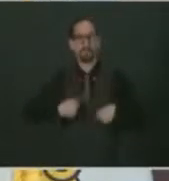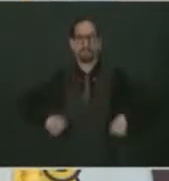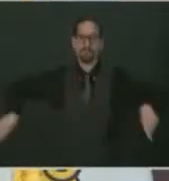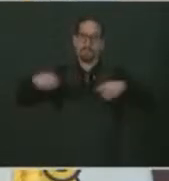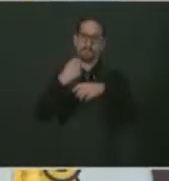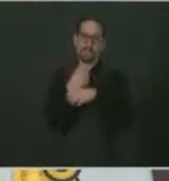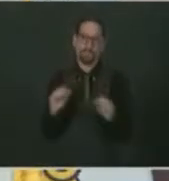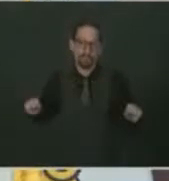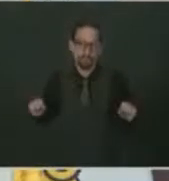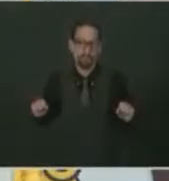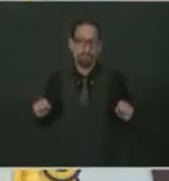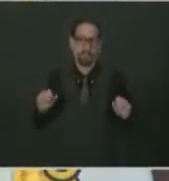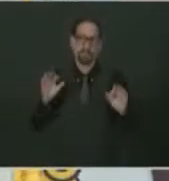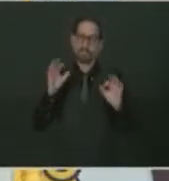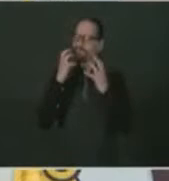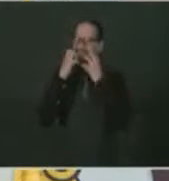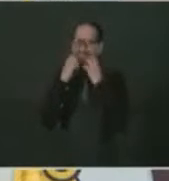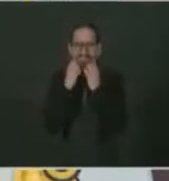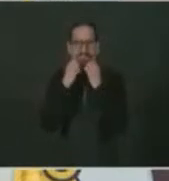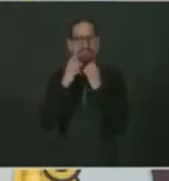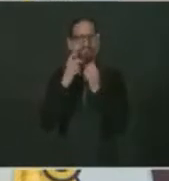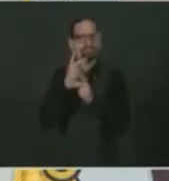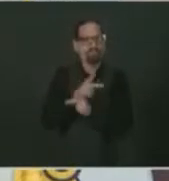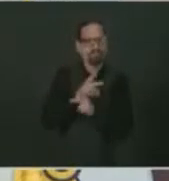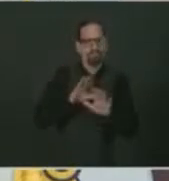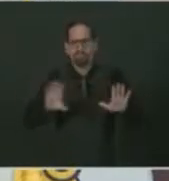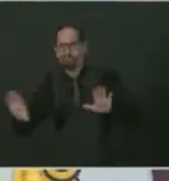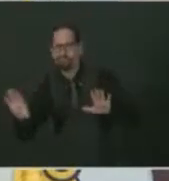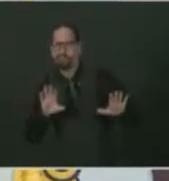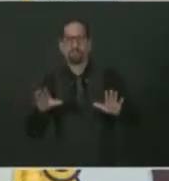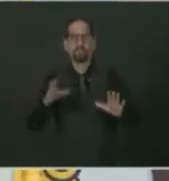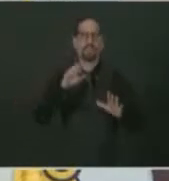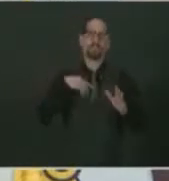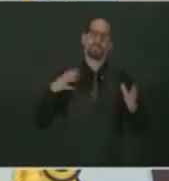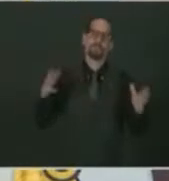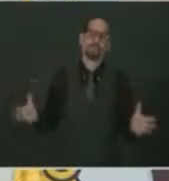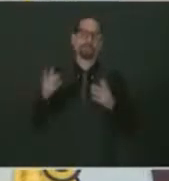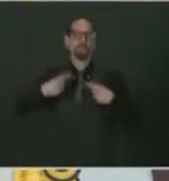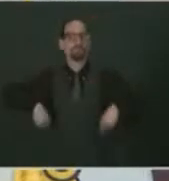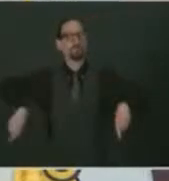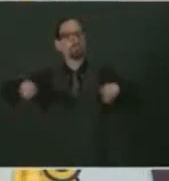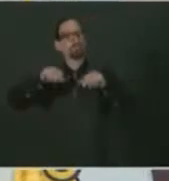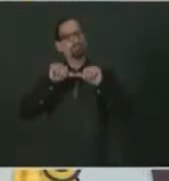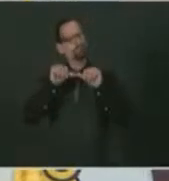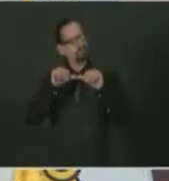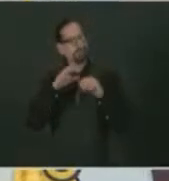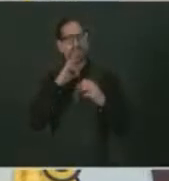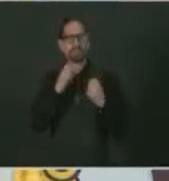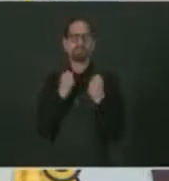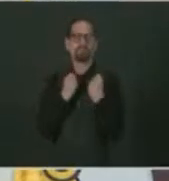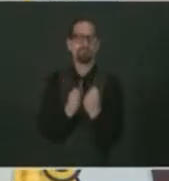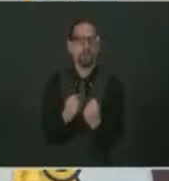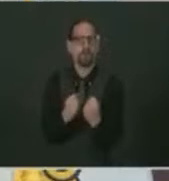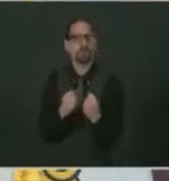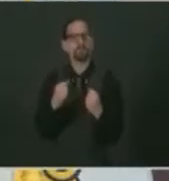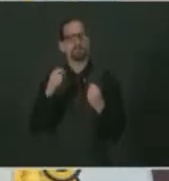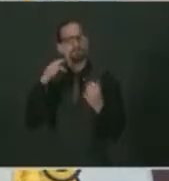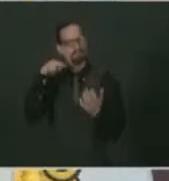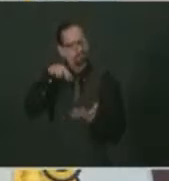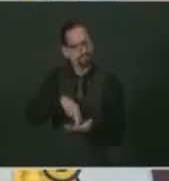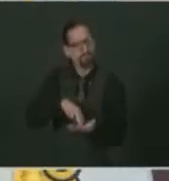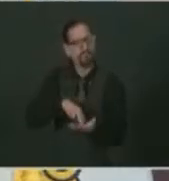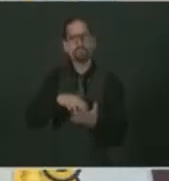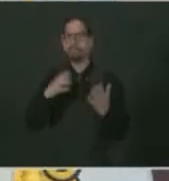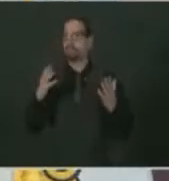wait for your vaccination. We encourage this strongly, that we continue to have the discipline of